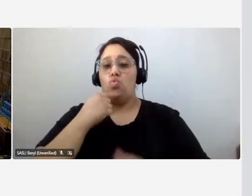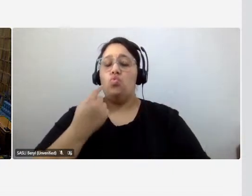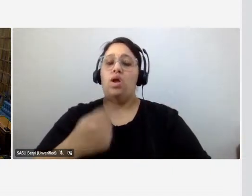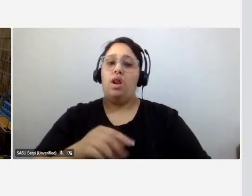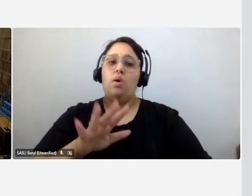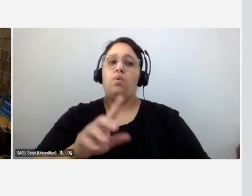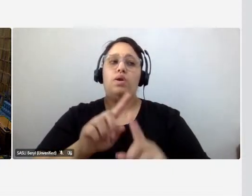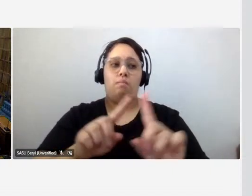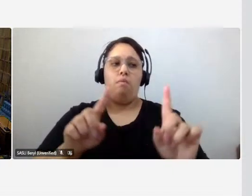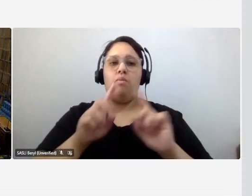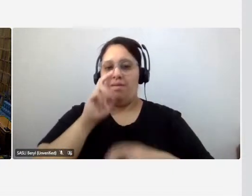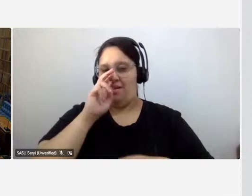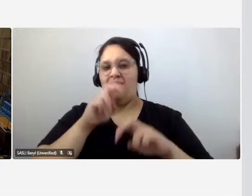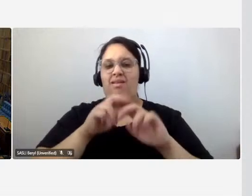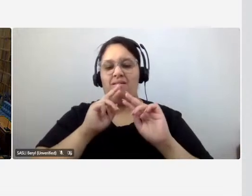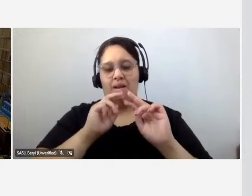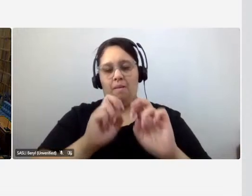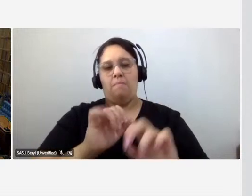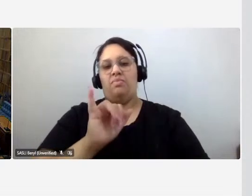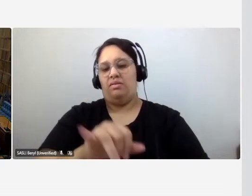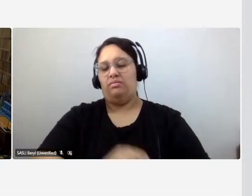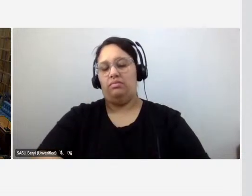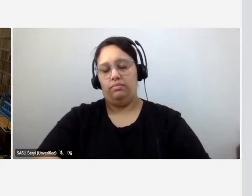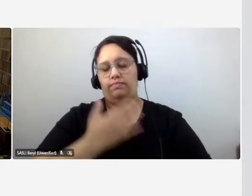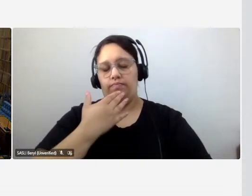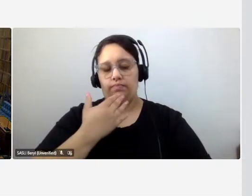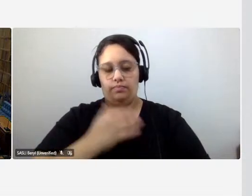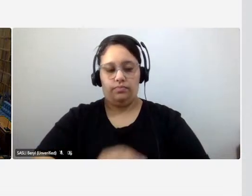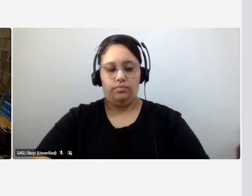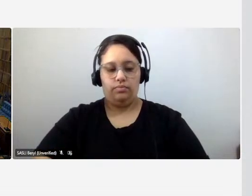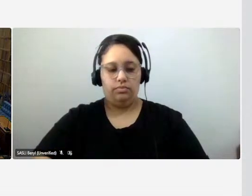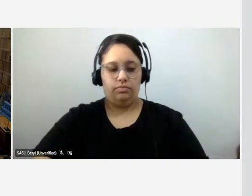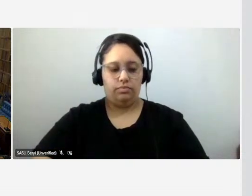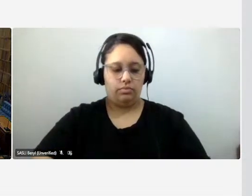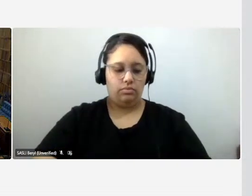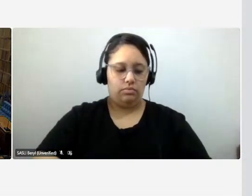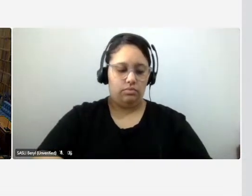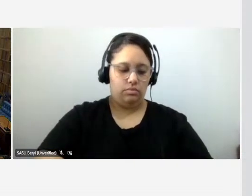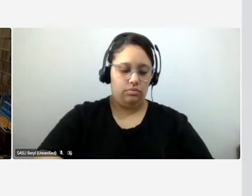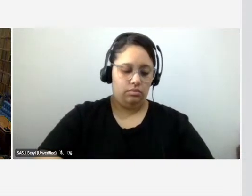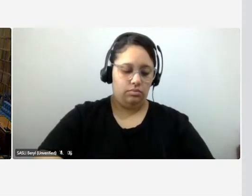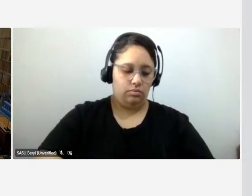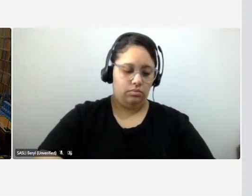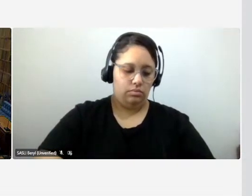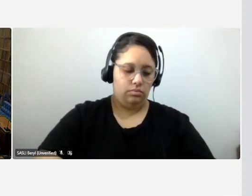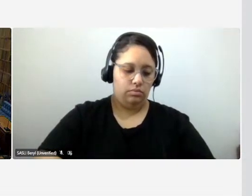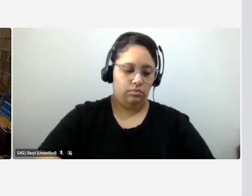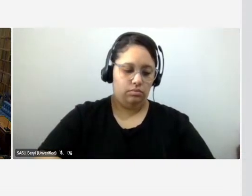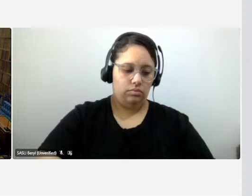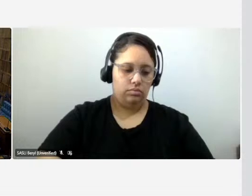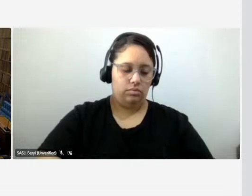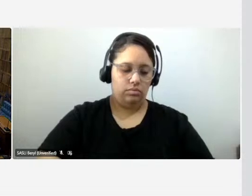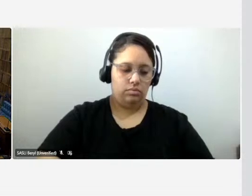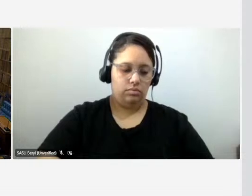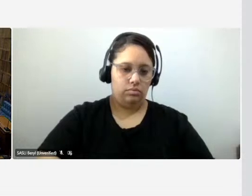the department really needs to look into that. Thank you very much. Nessa, it was directed at you. Thank you. I think it